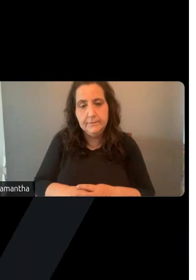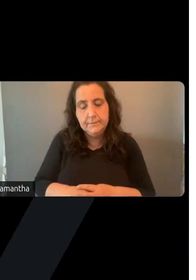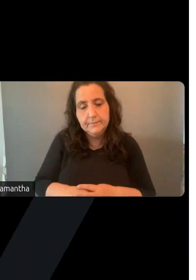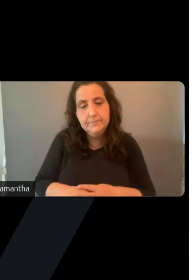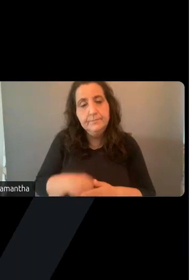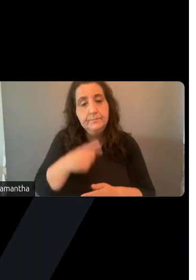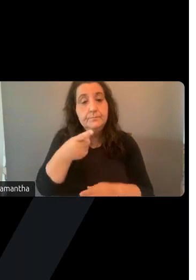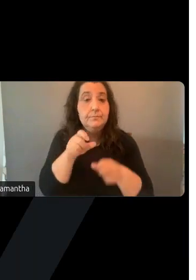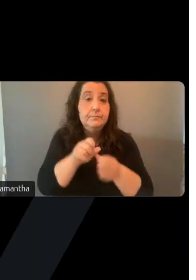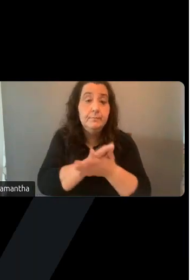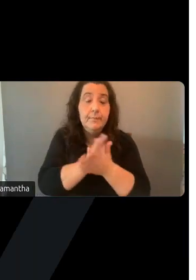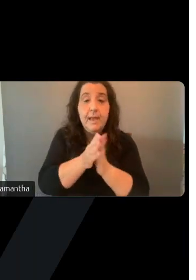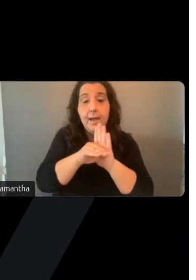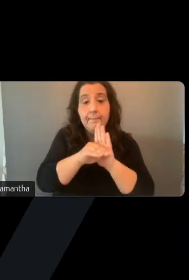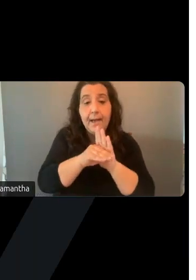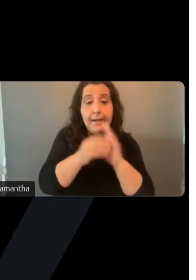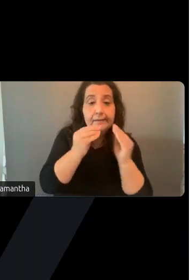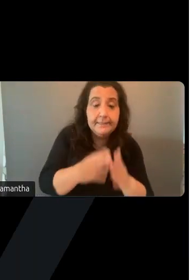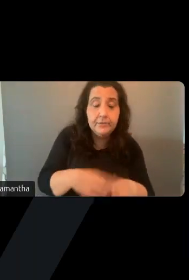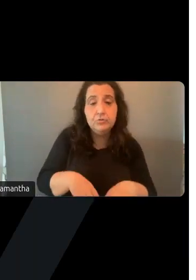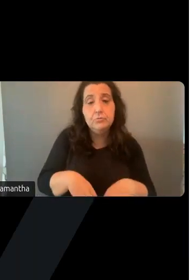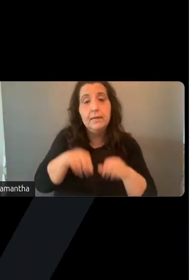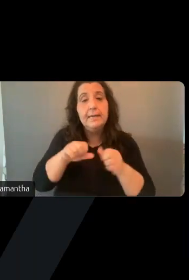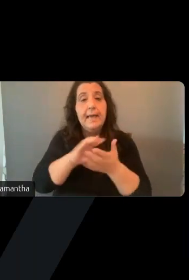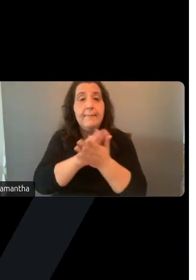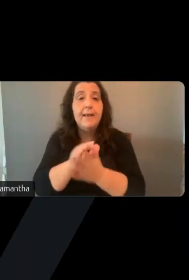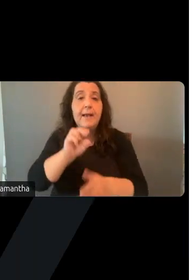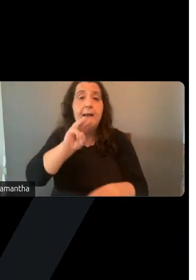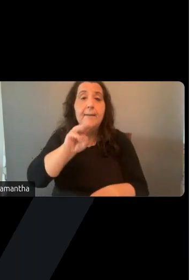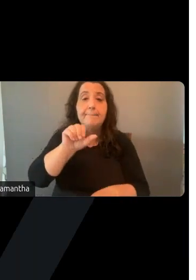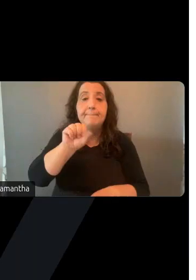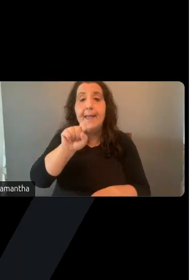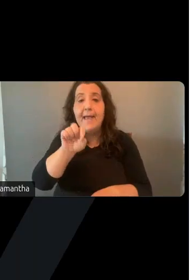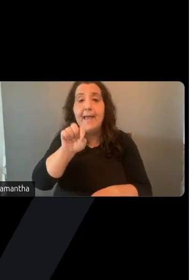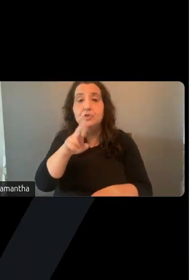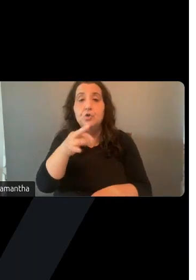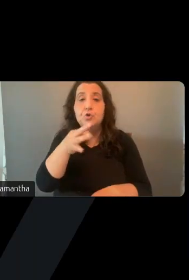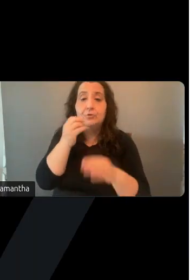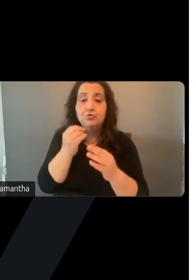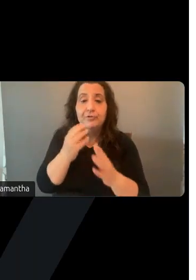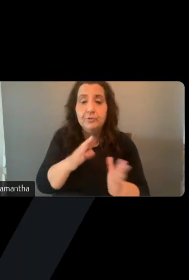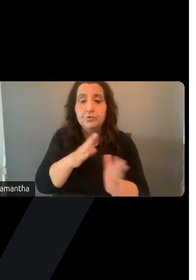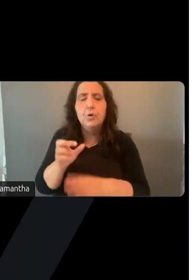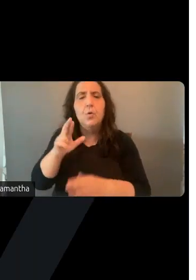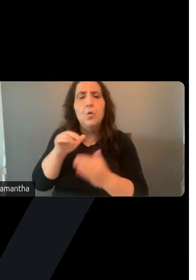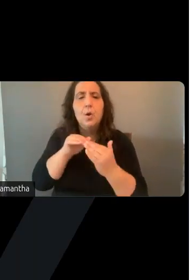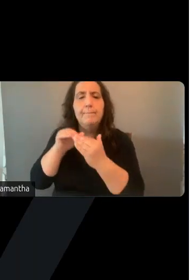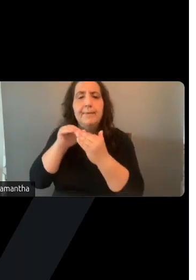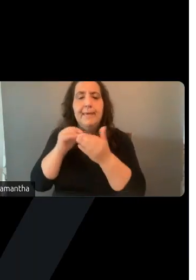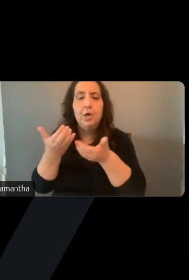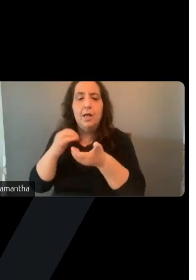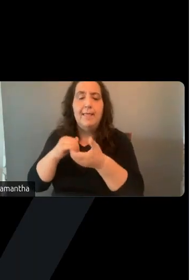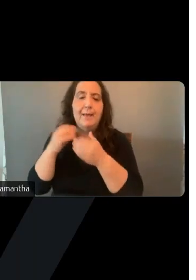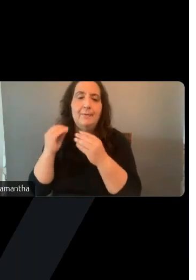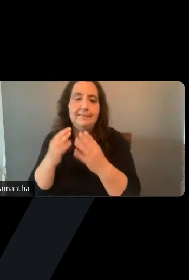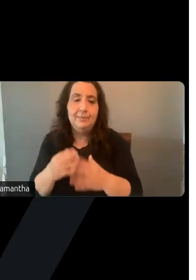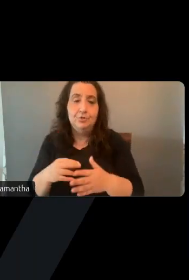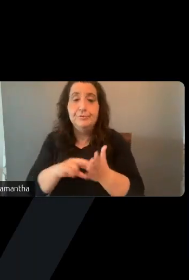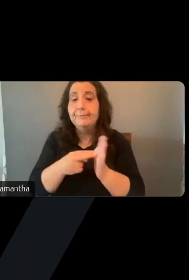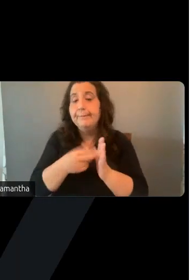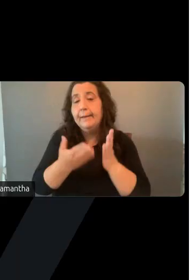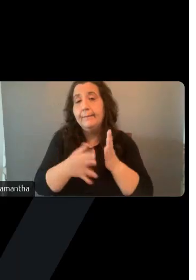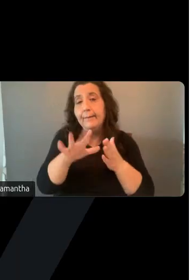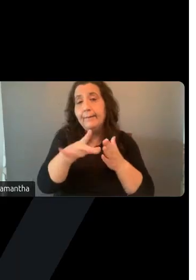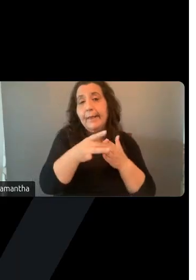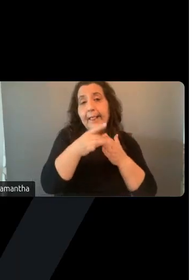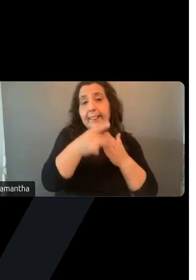become a model teacher, master teacher, or peer collaborator teacher, essentially leading a laboratory classroom,